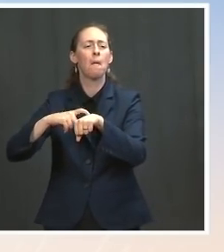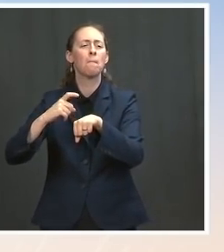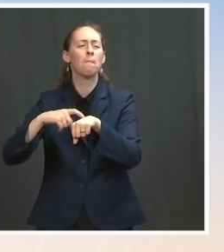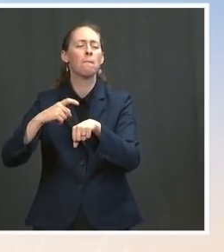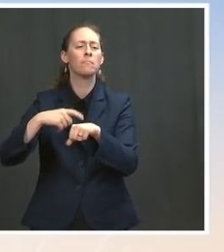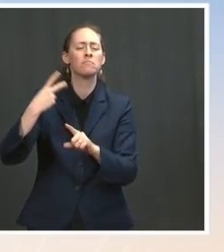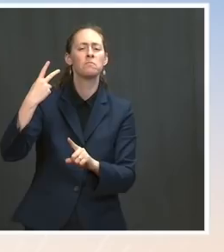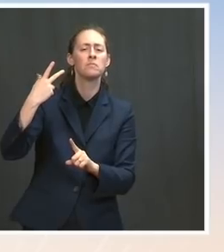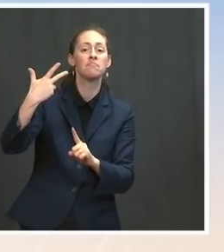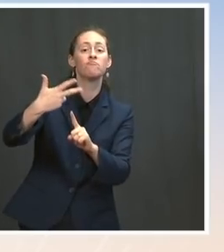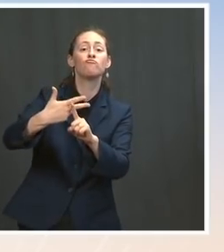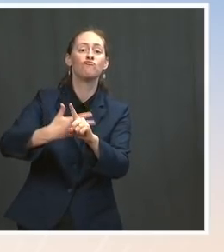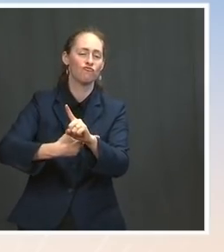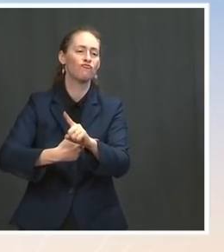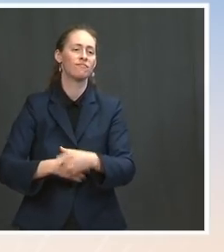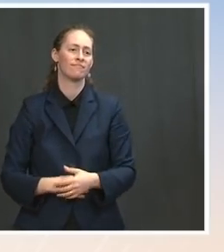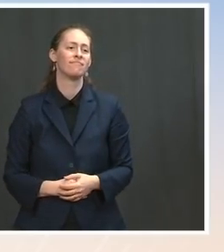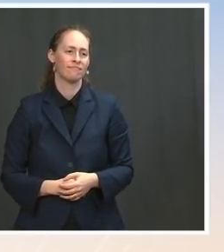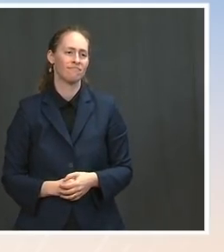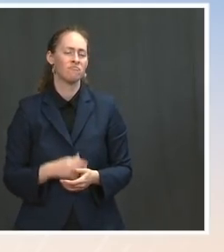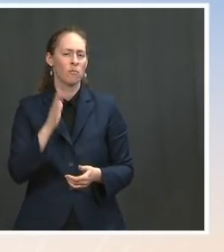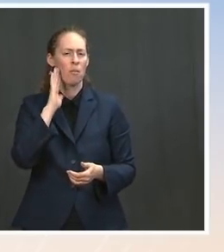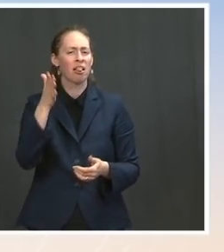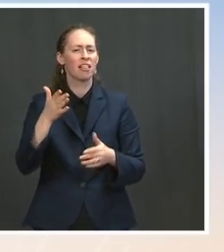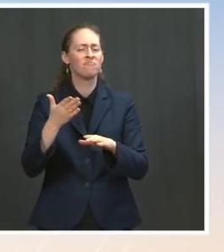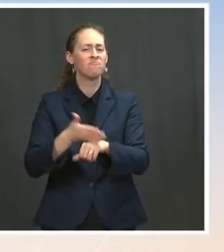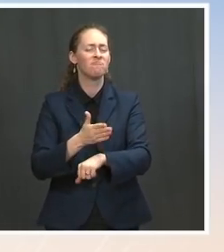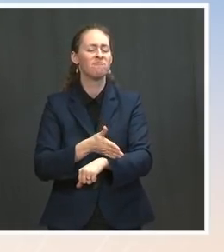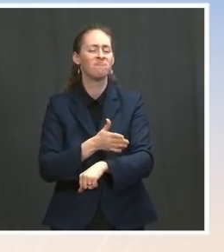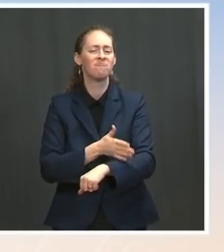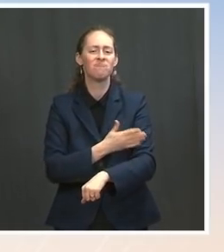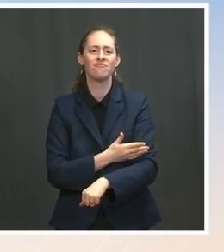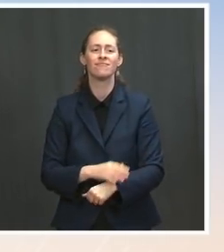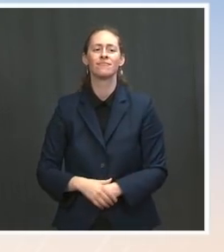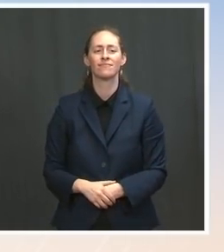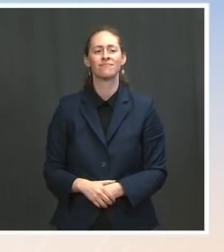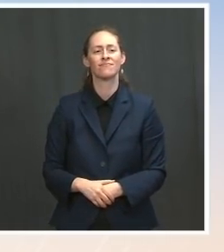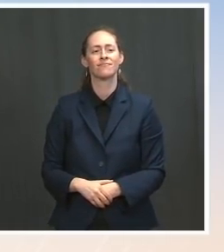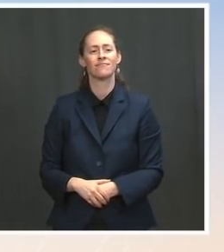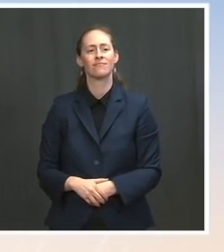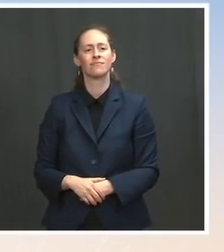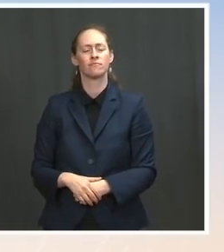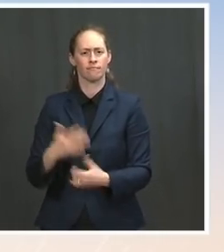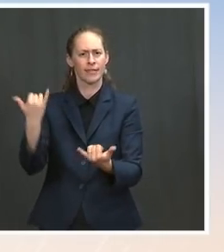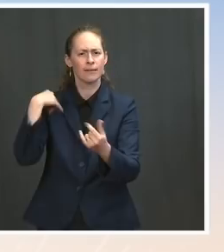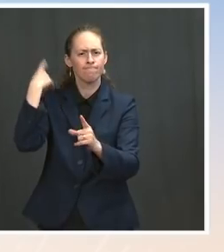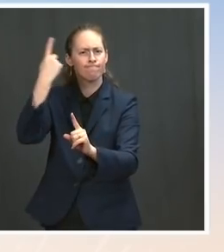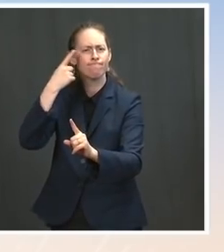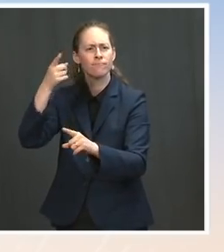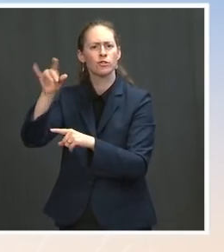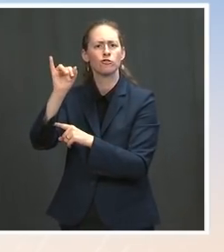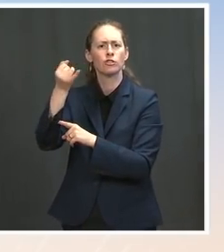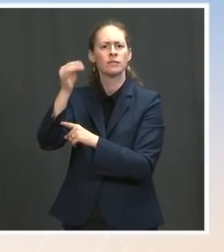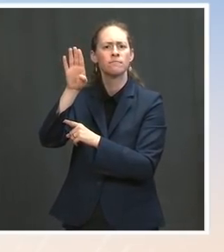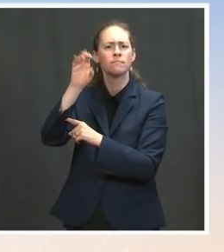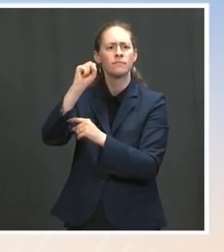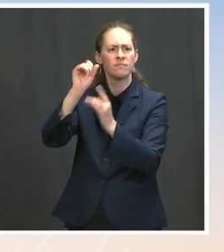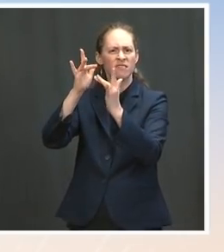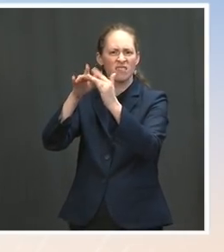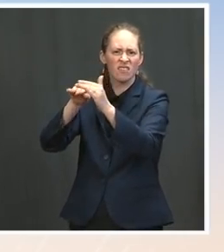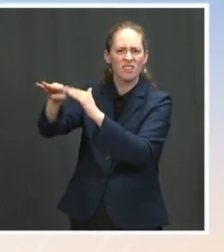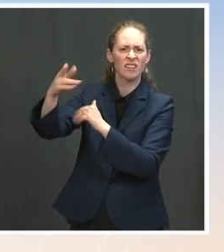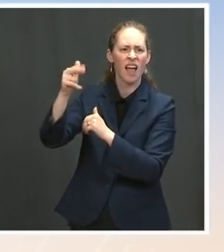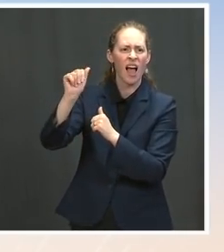numbers. On the JBS hack, these hackers based in Russia have disrupted American gas supplies and American